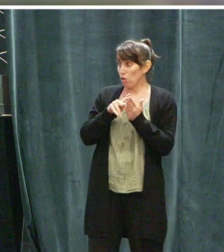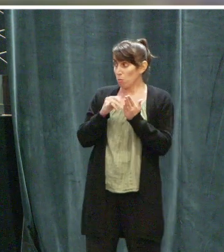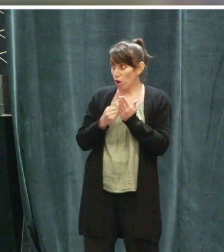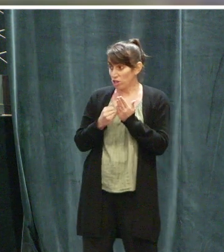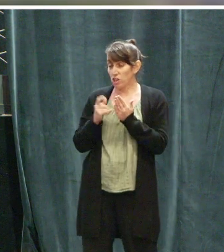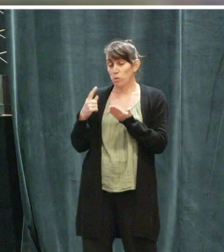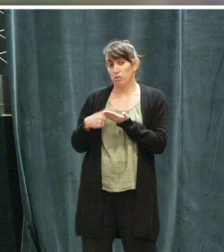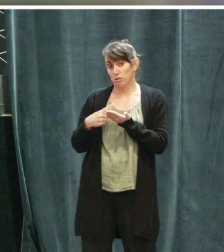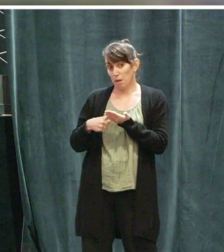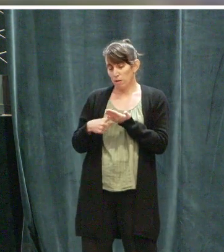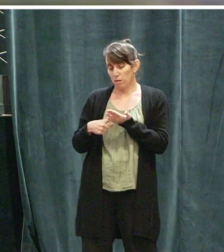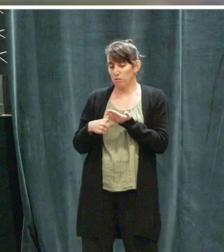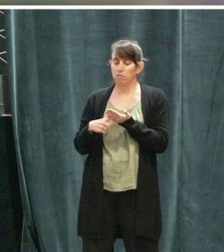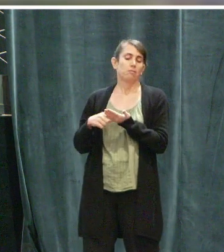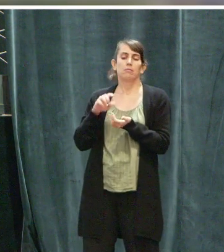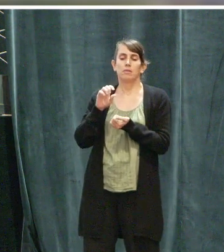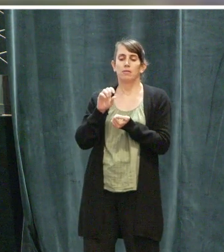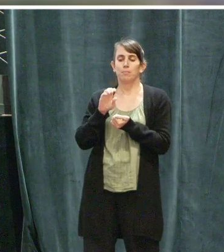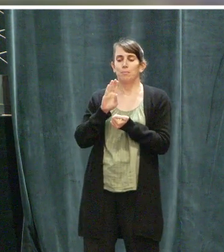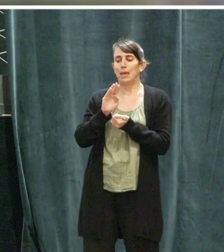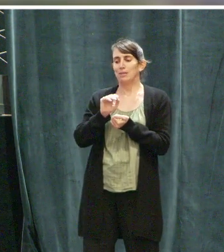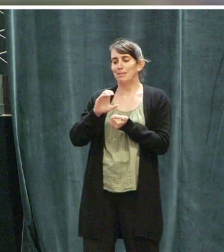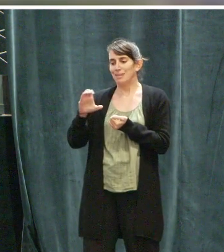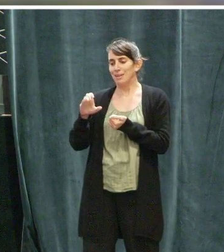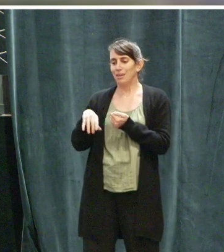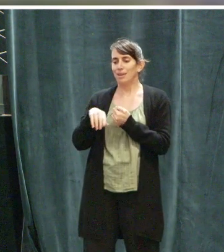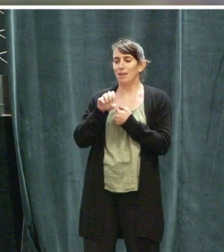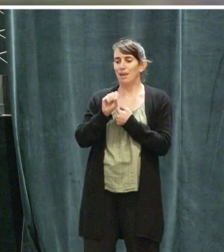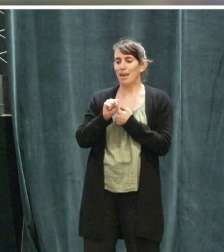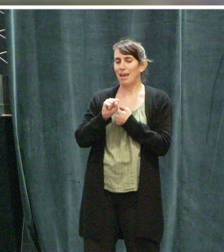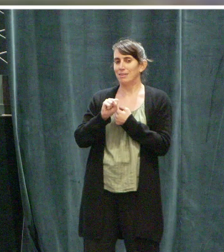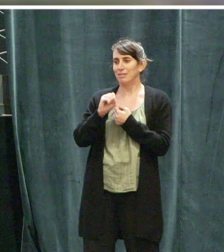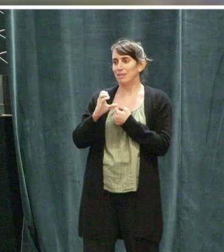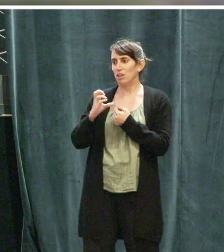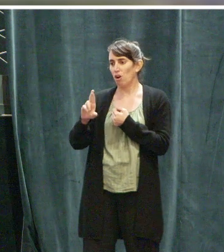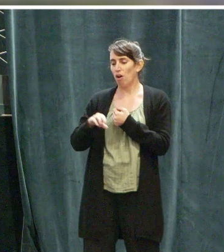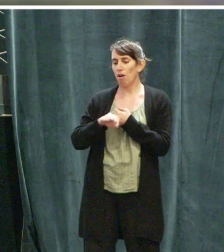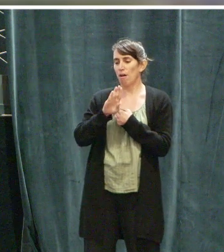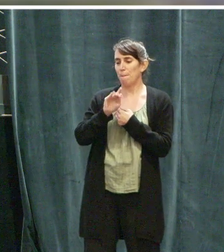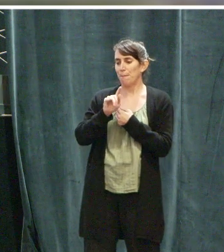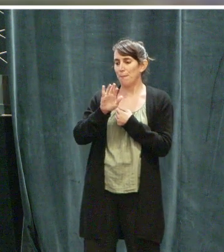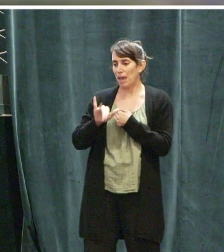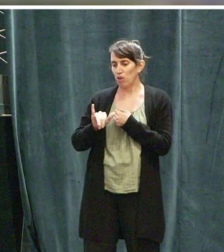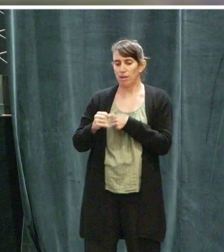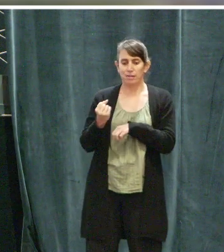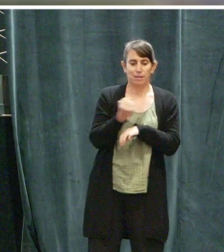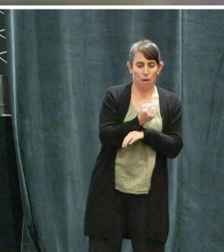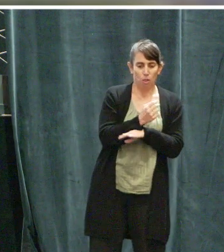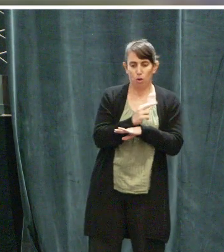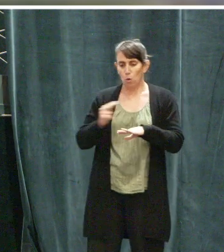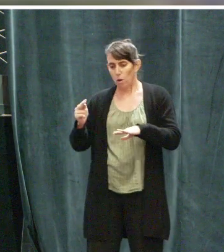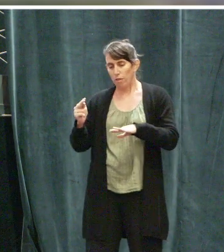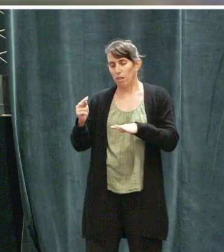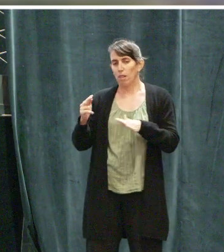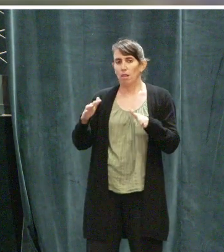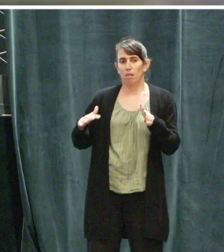it's from ESCR, down through BMCC, down through FIDI, to the Battery, to the south, to the north, frankly, even the